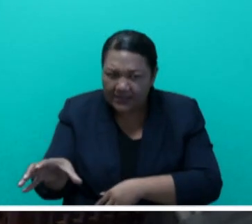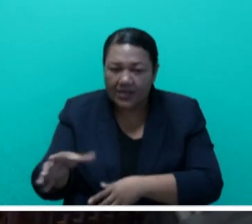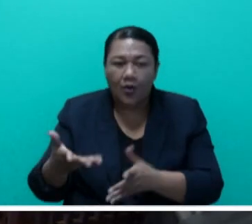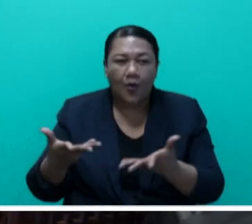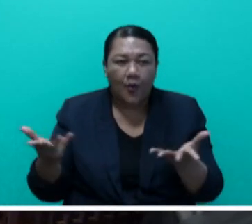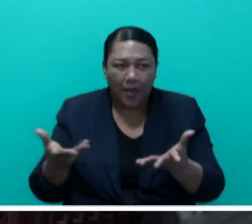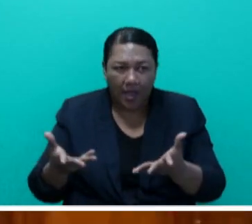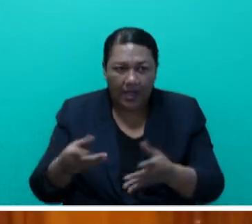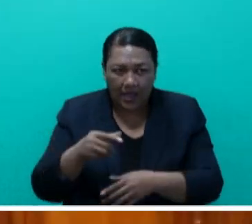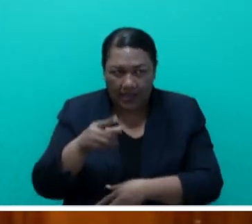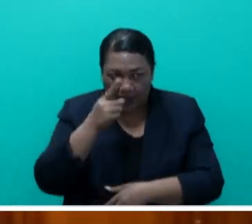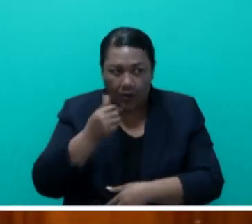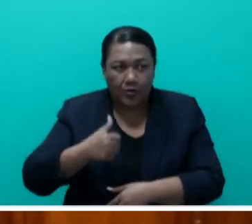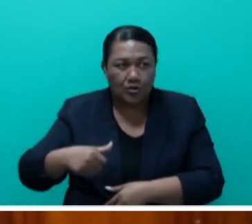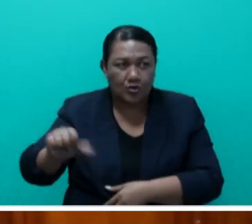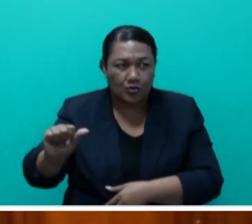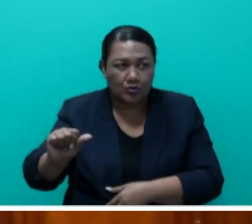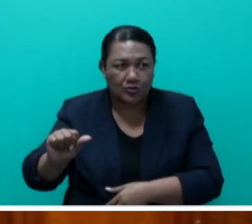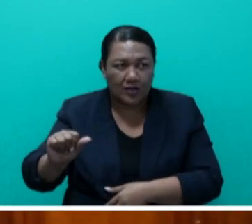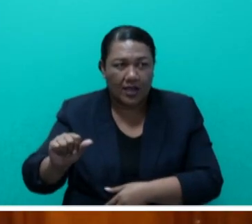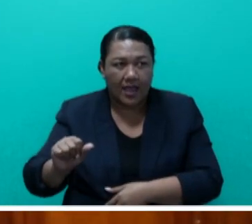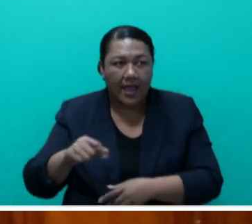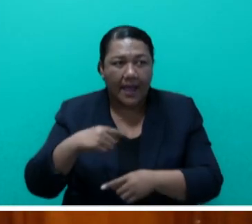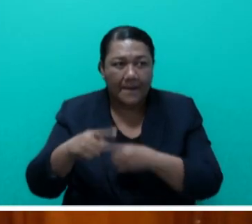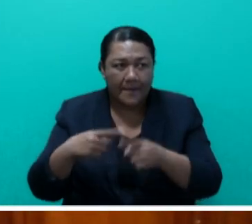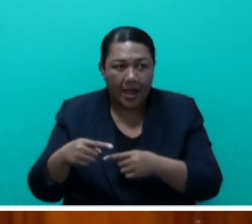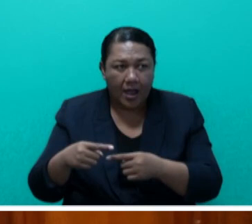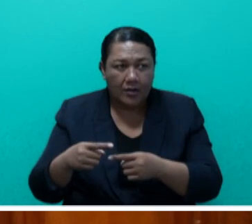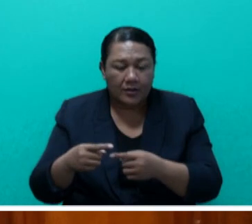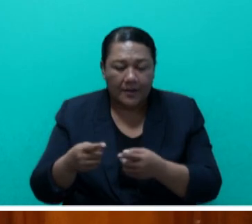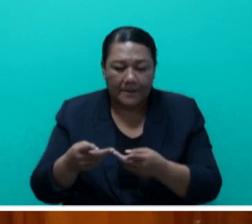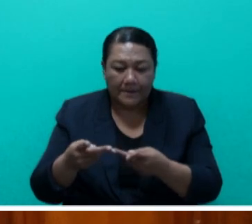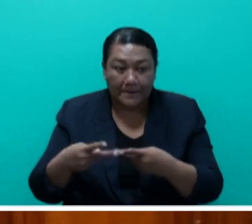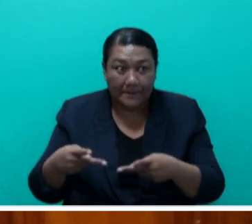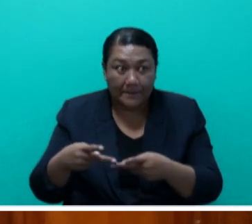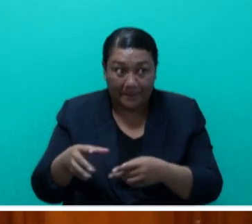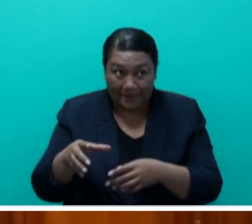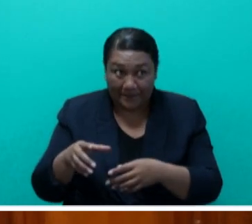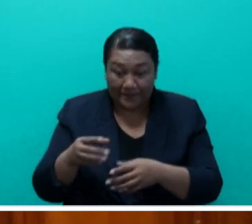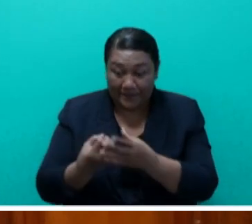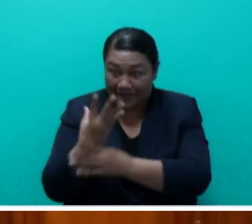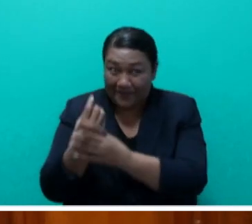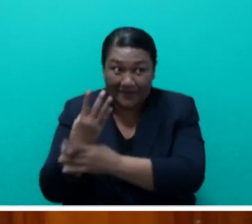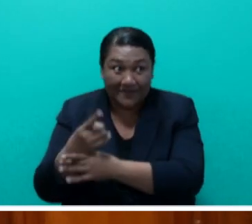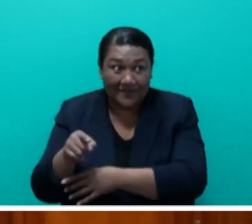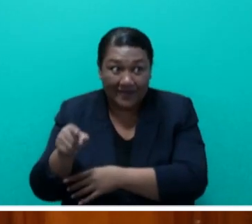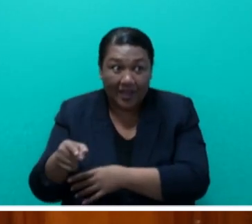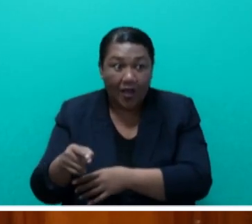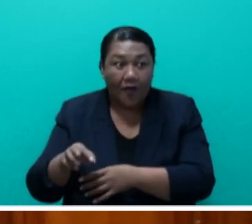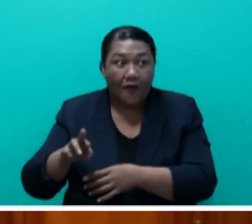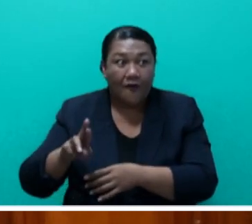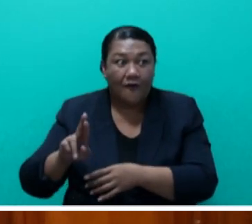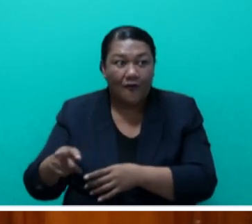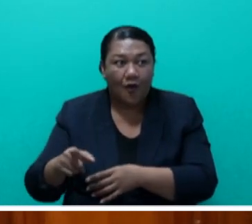know we can utilize it in terms of designating it for carbon trading, so